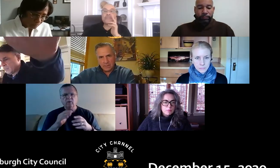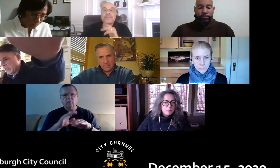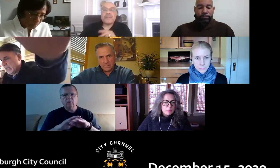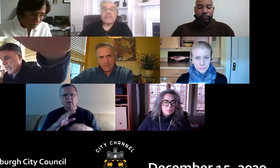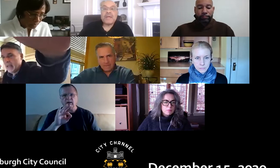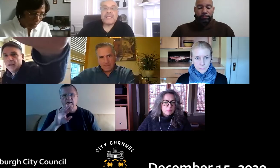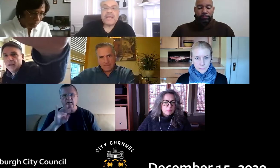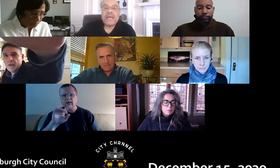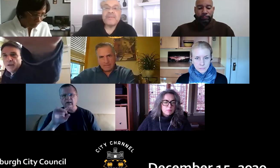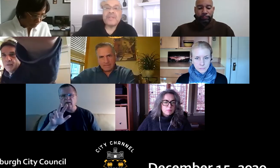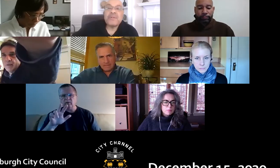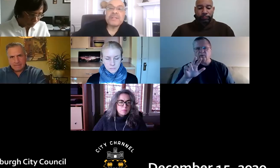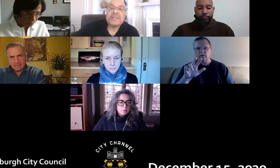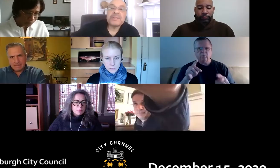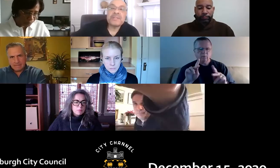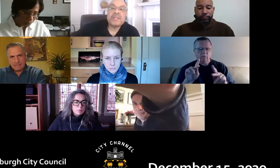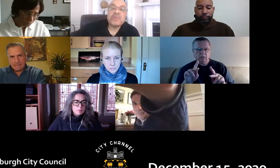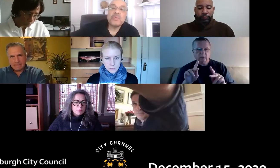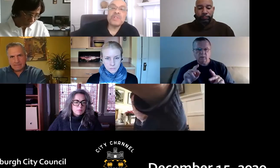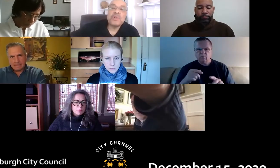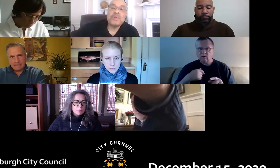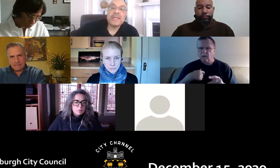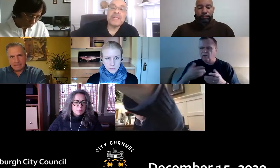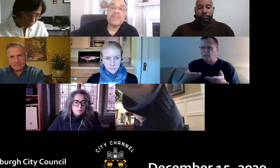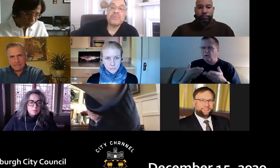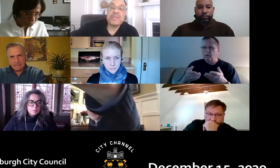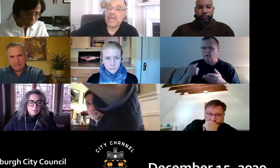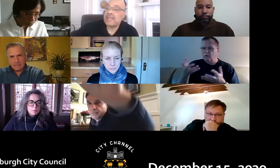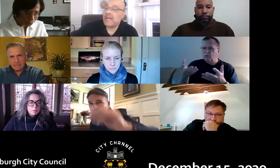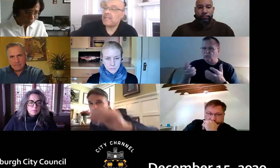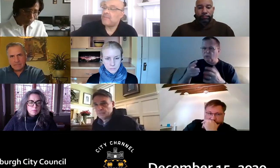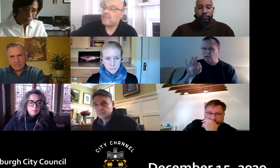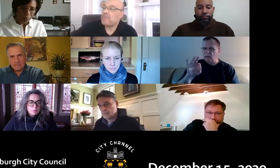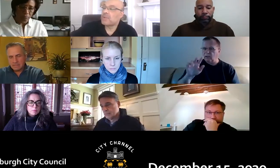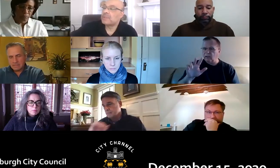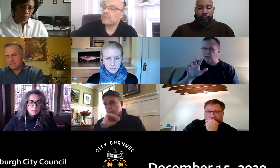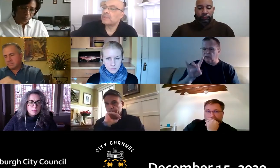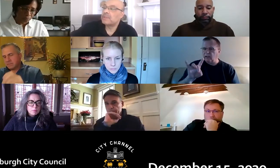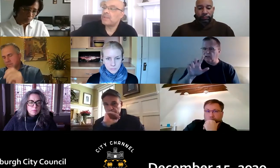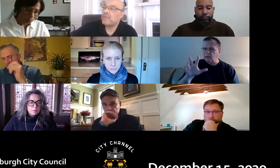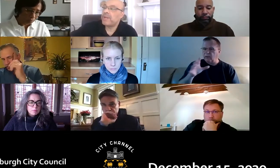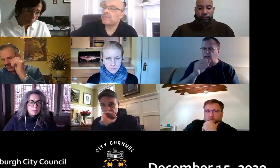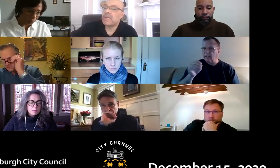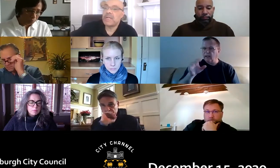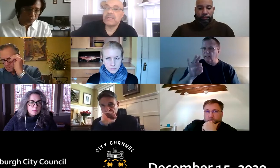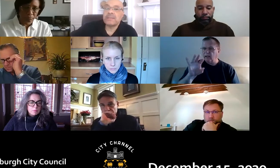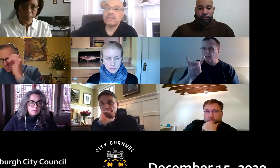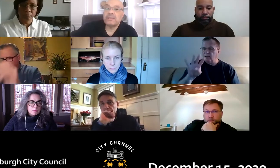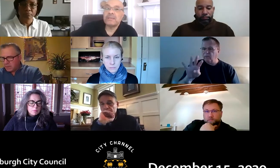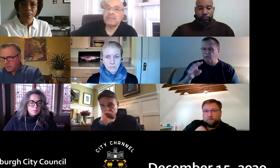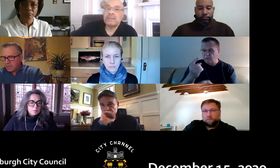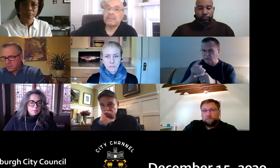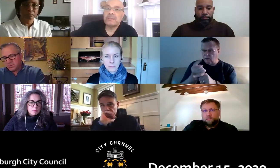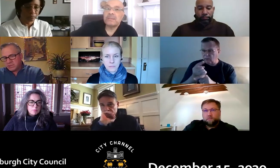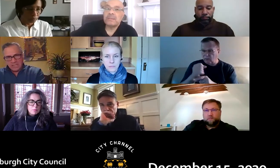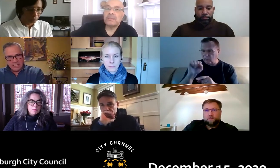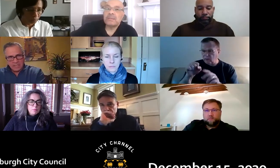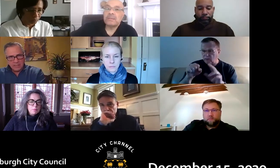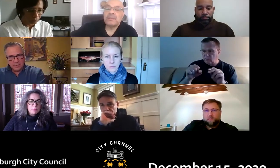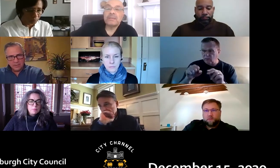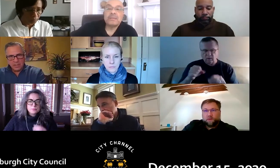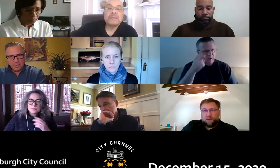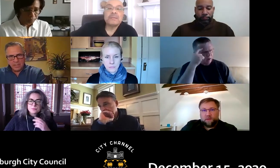983. I have it here as that you want to do 983 and 984. Is that correct or not? I thought it was